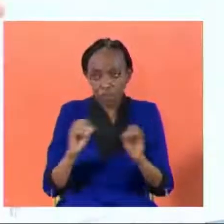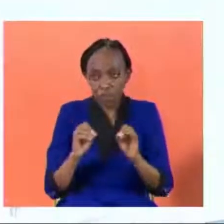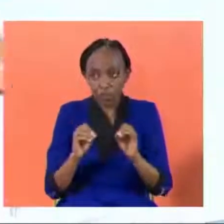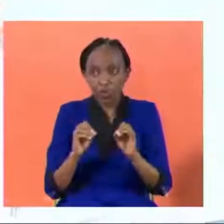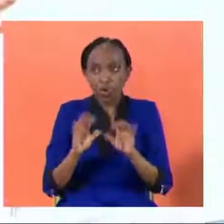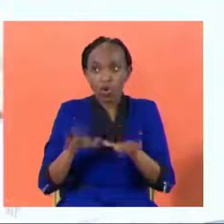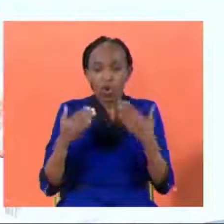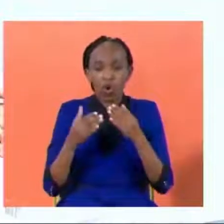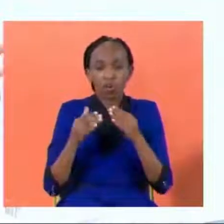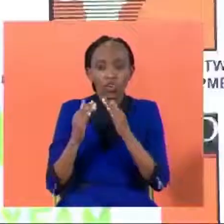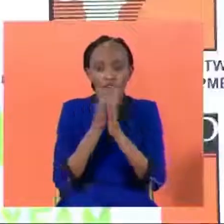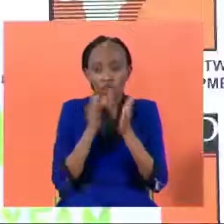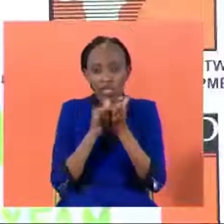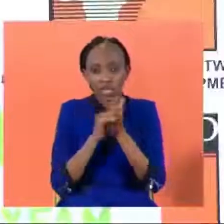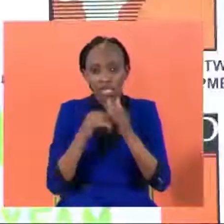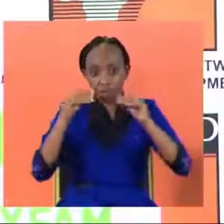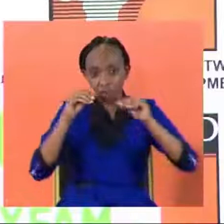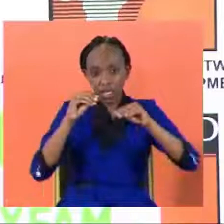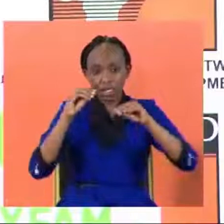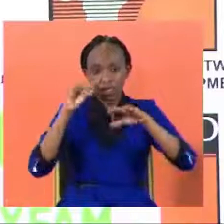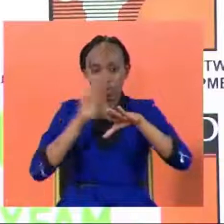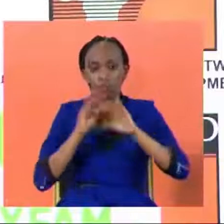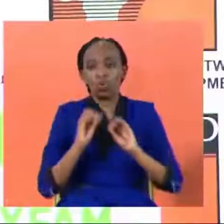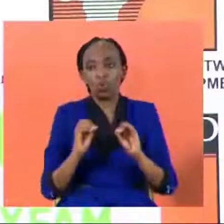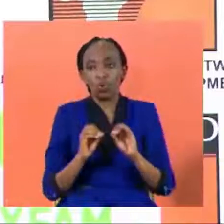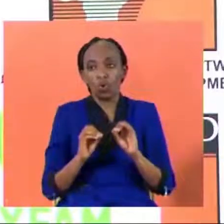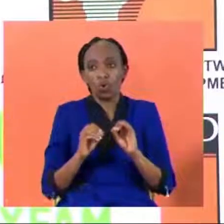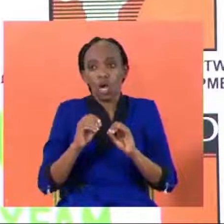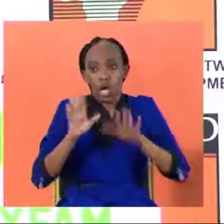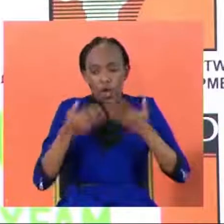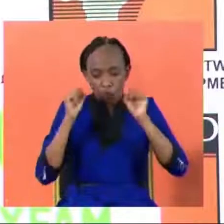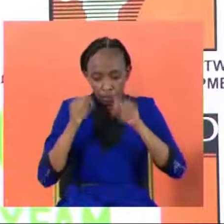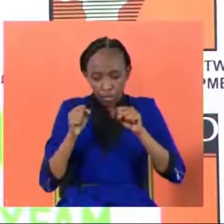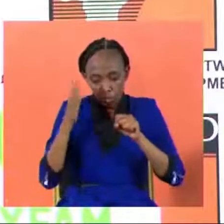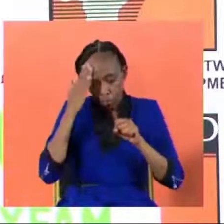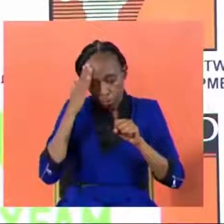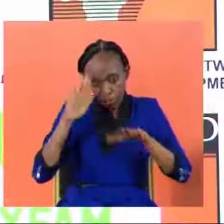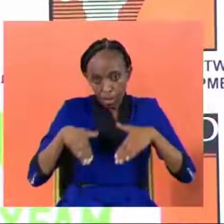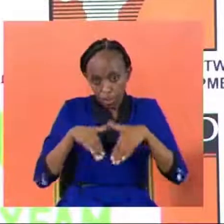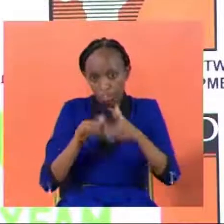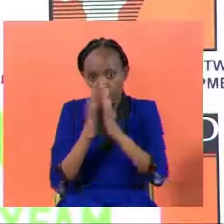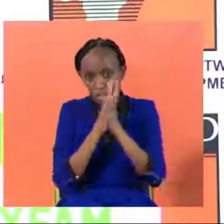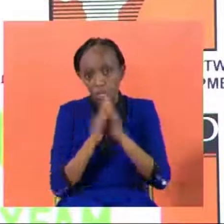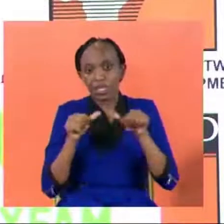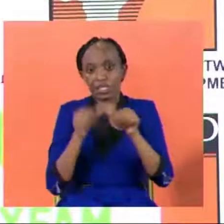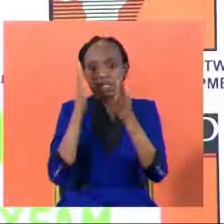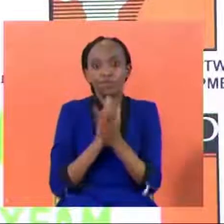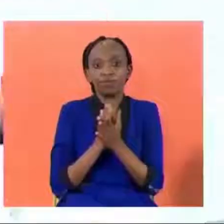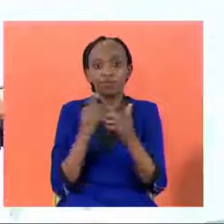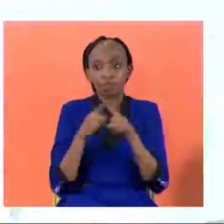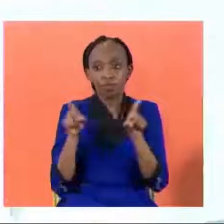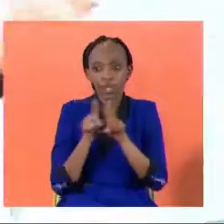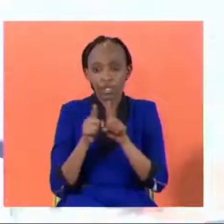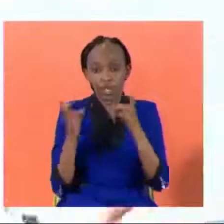not meet a particular test. How do you decide what angles to chase a story with to ensure that you remain true to who you are, but that your